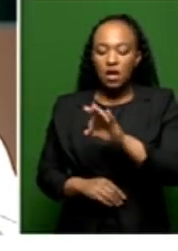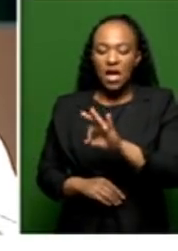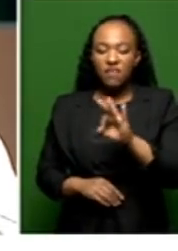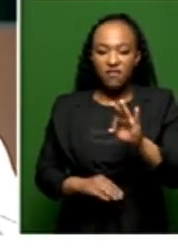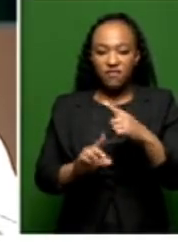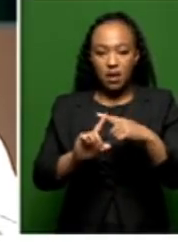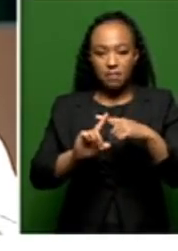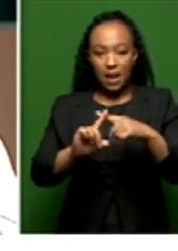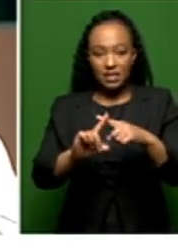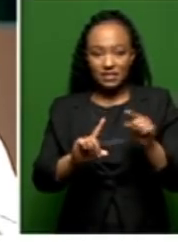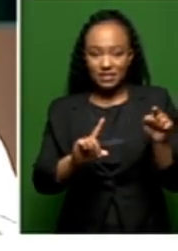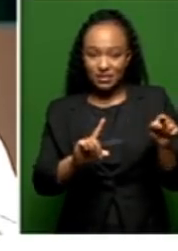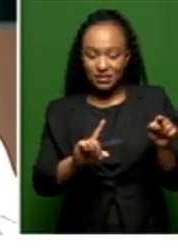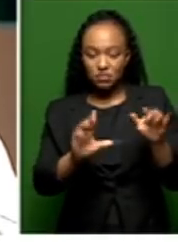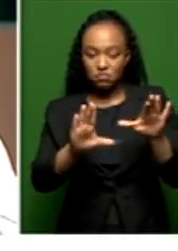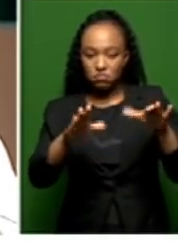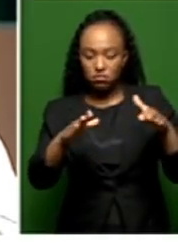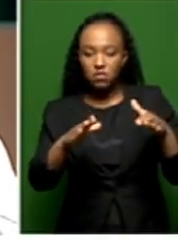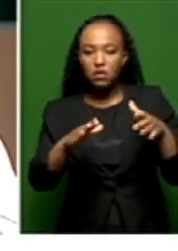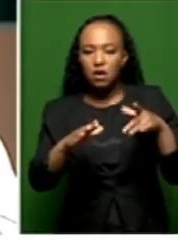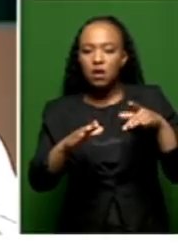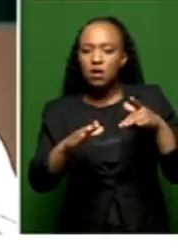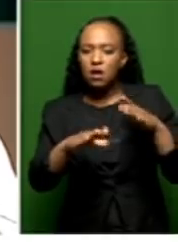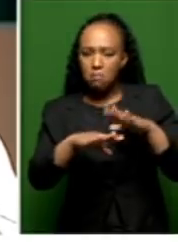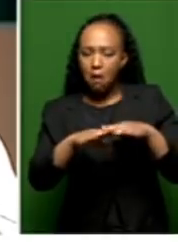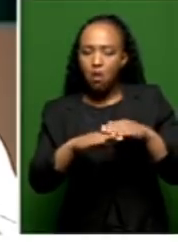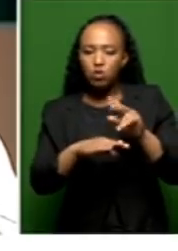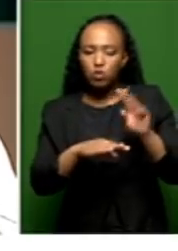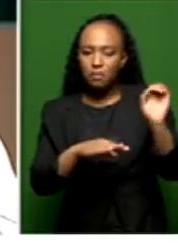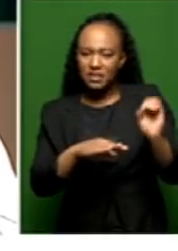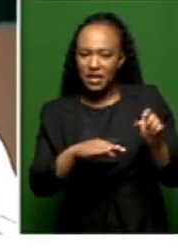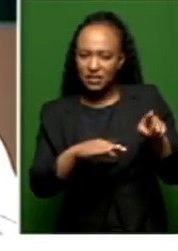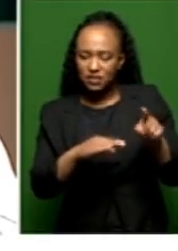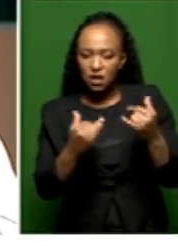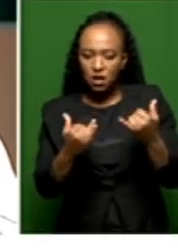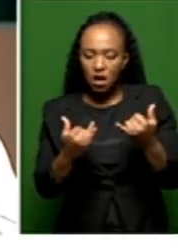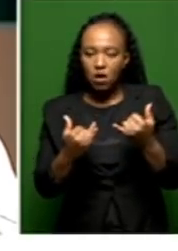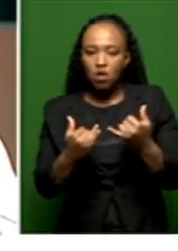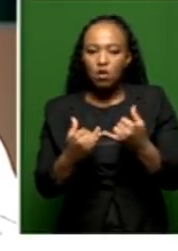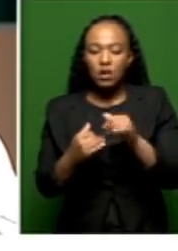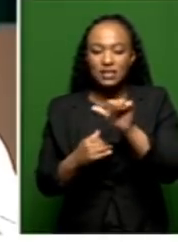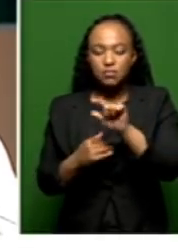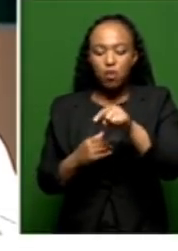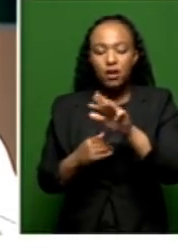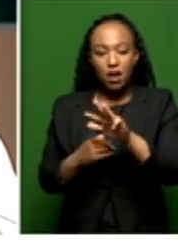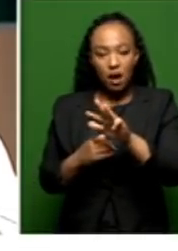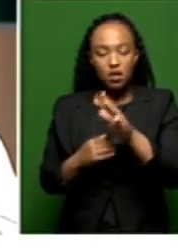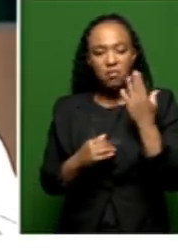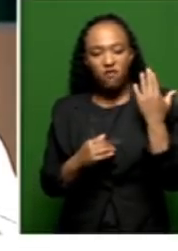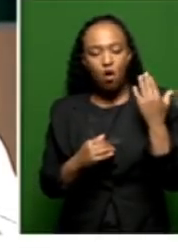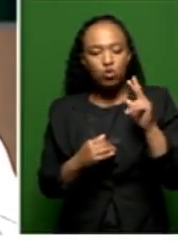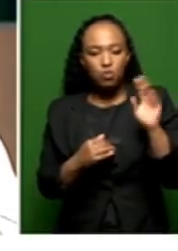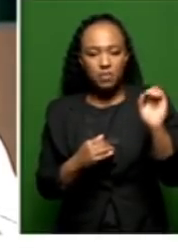Plus, they have also gained from 2% in 2016 to 6.9% that we